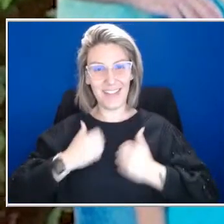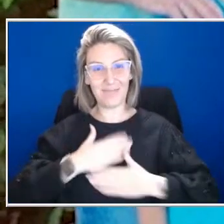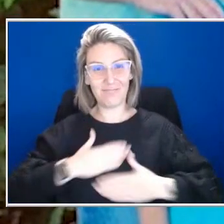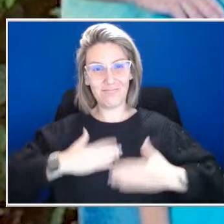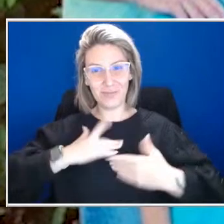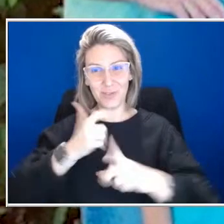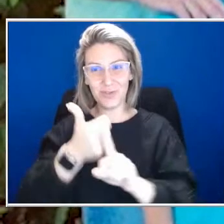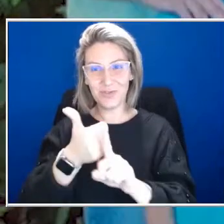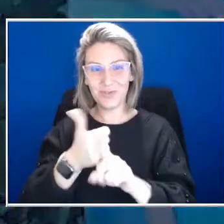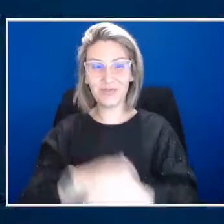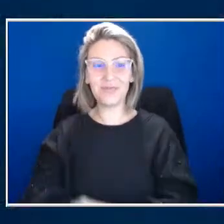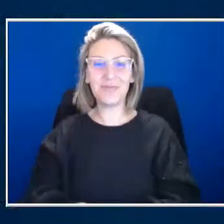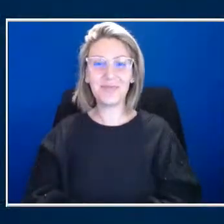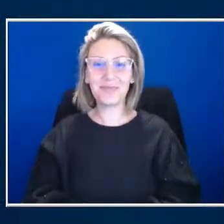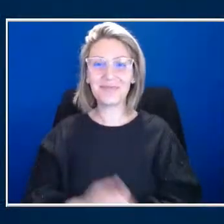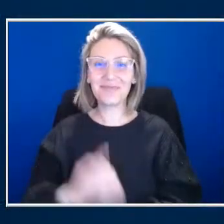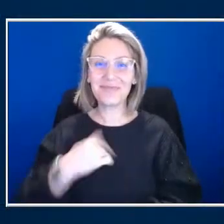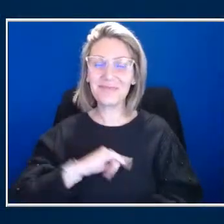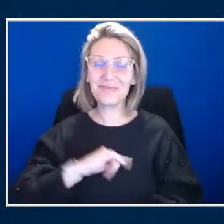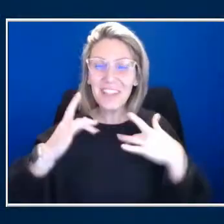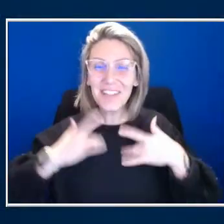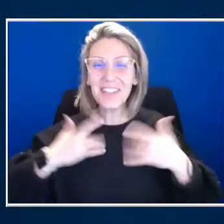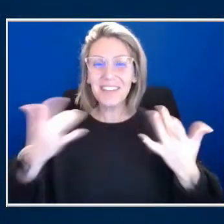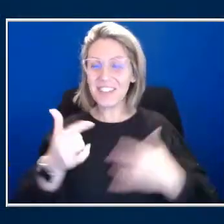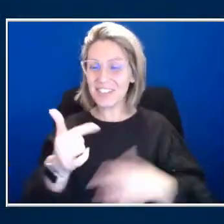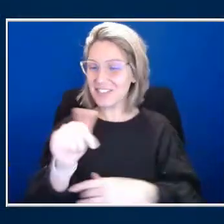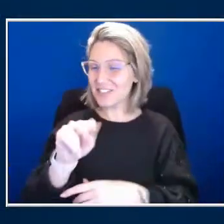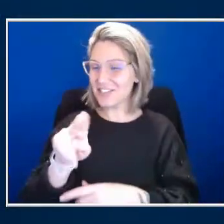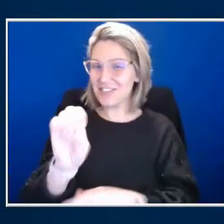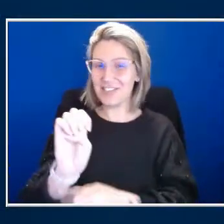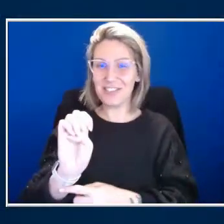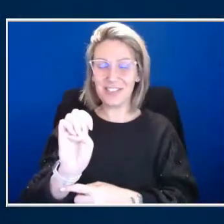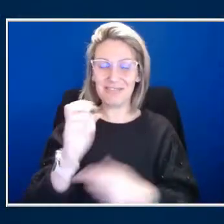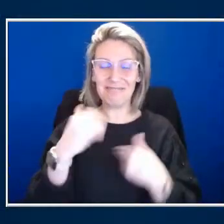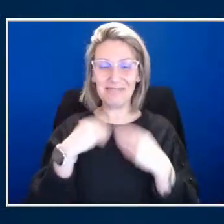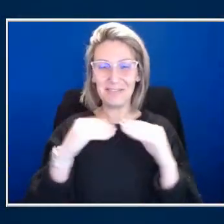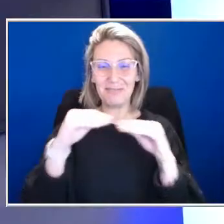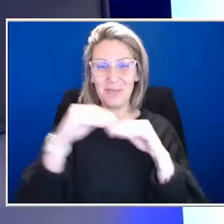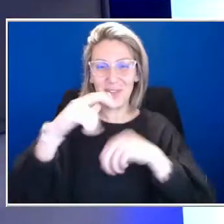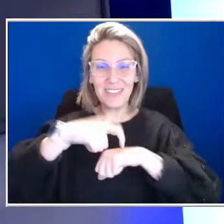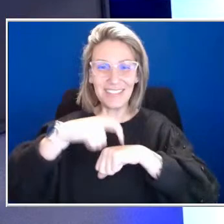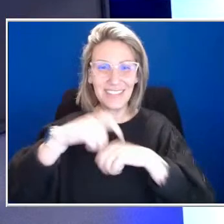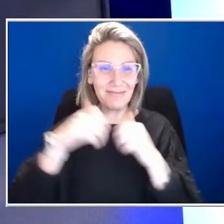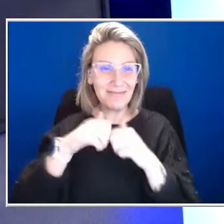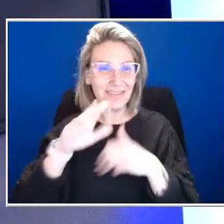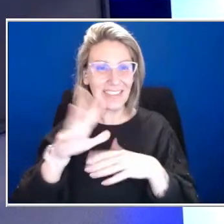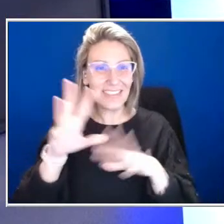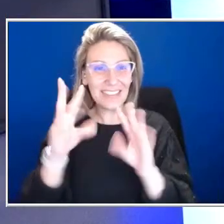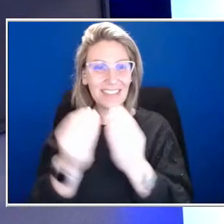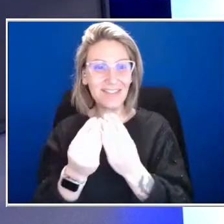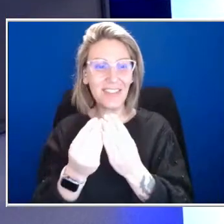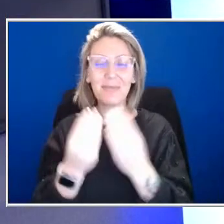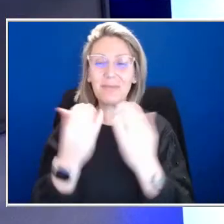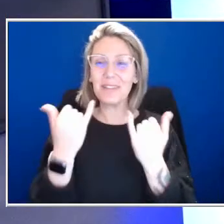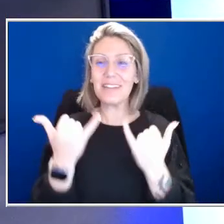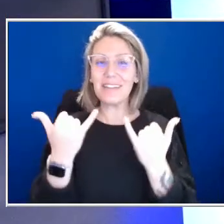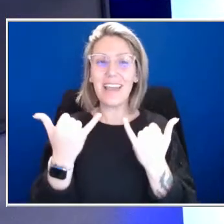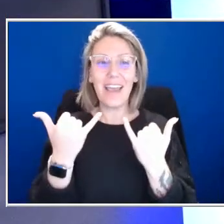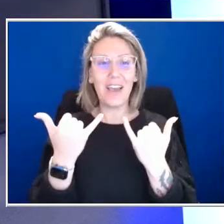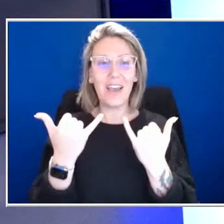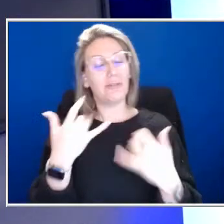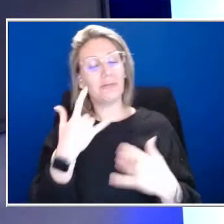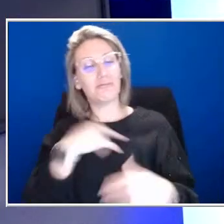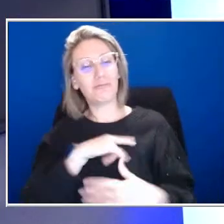And we are so thrilled that Gene is able to spend more time with his family. Today, we are talking with 2 cardiologists involved in